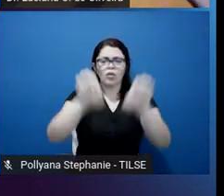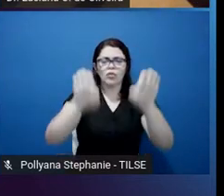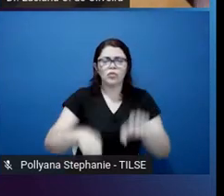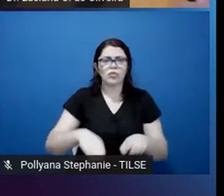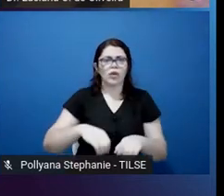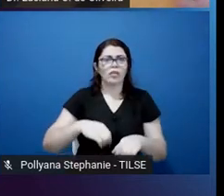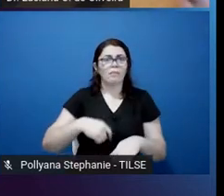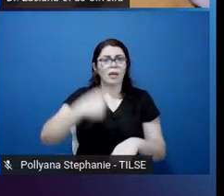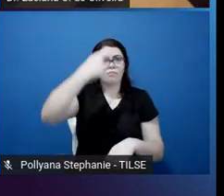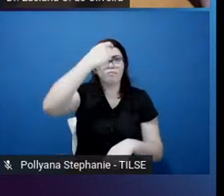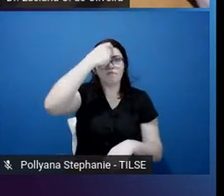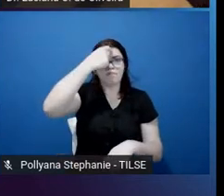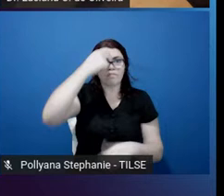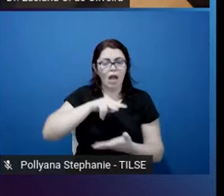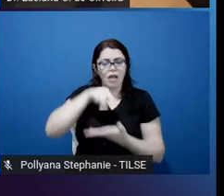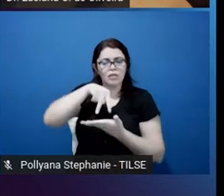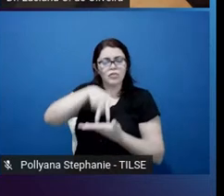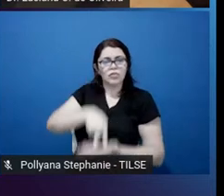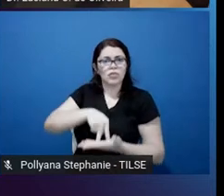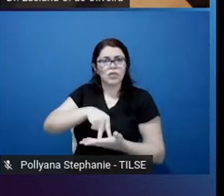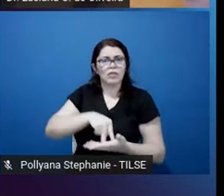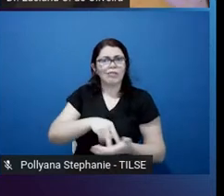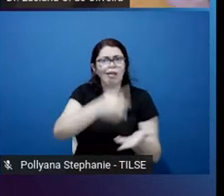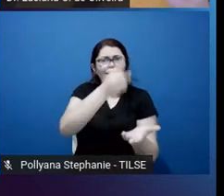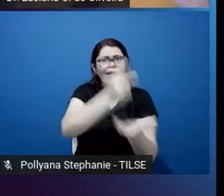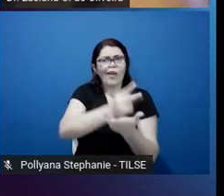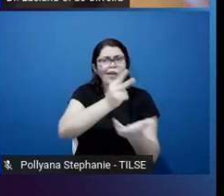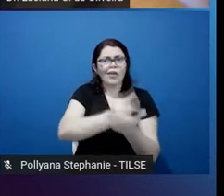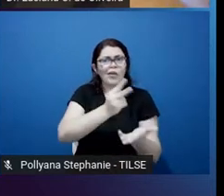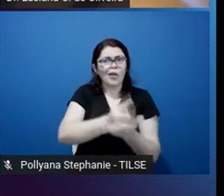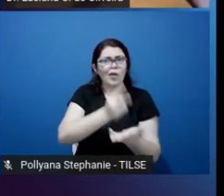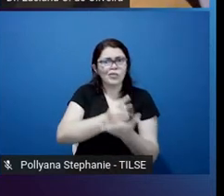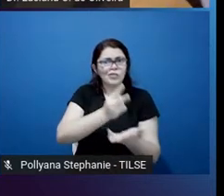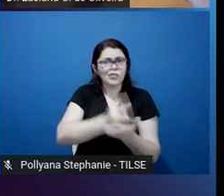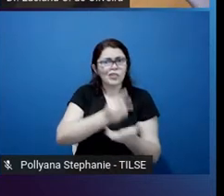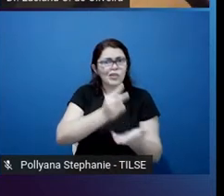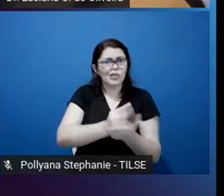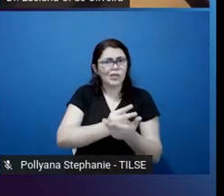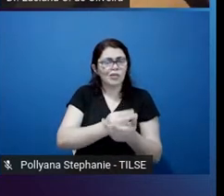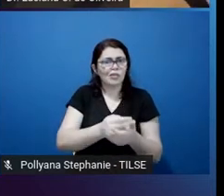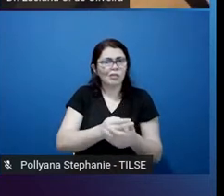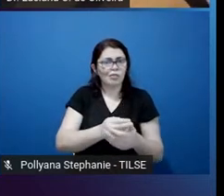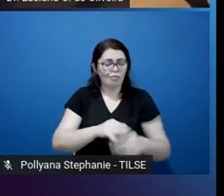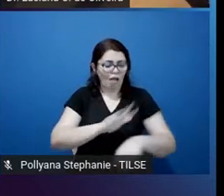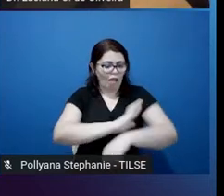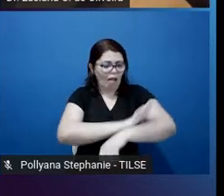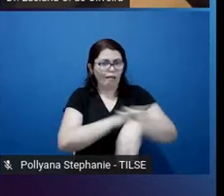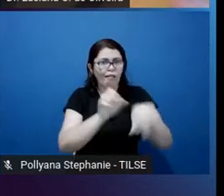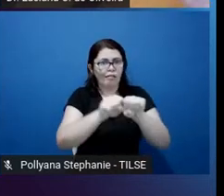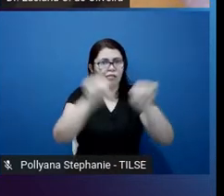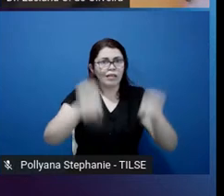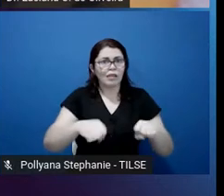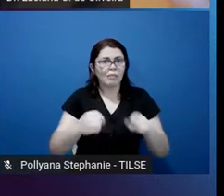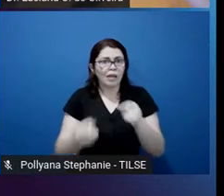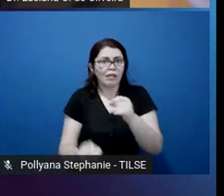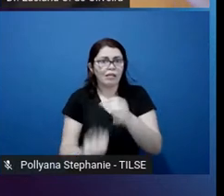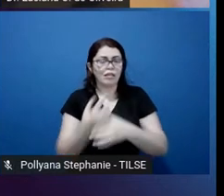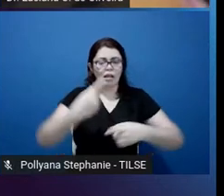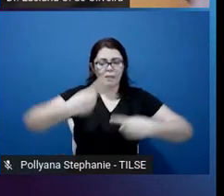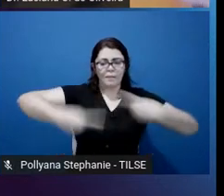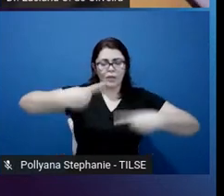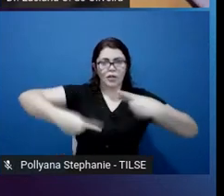that perpetuate systemic racism, and also implementing policies